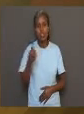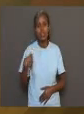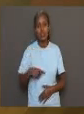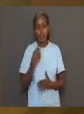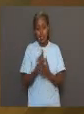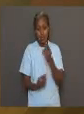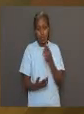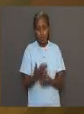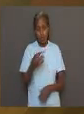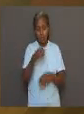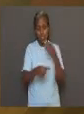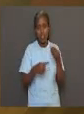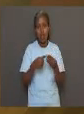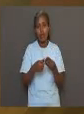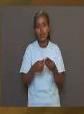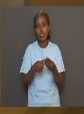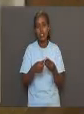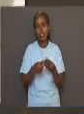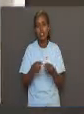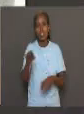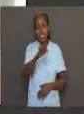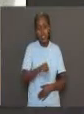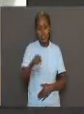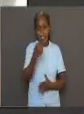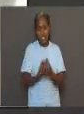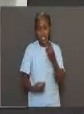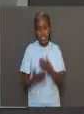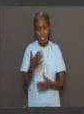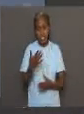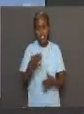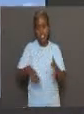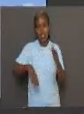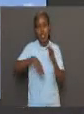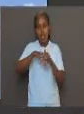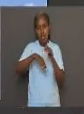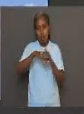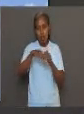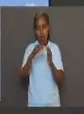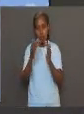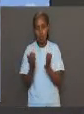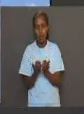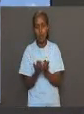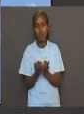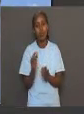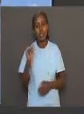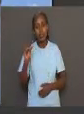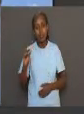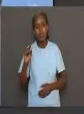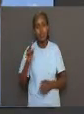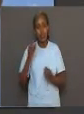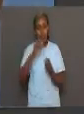about a sphere, we may be discussing a soccer ball, a piece of fruit,